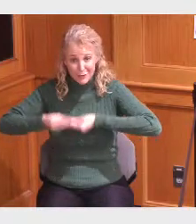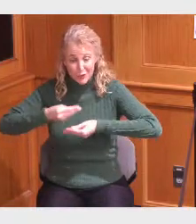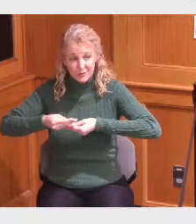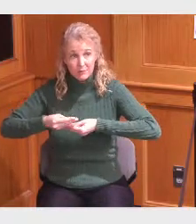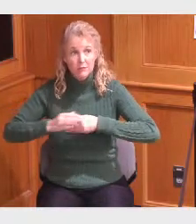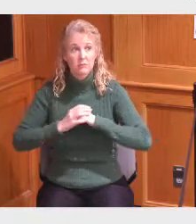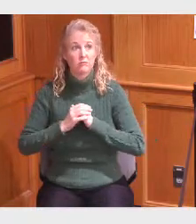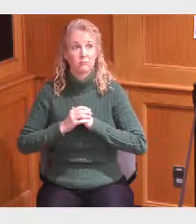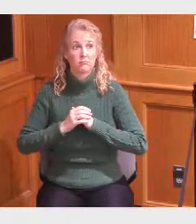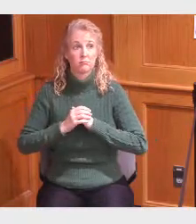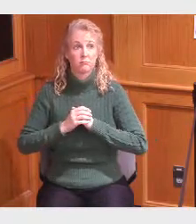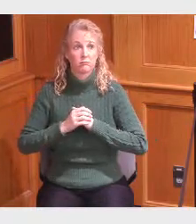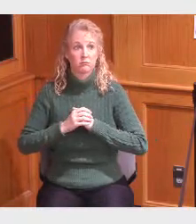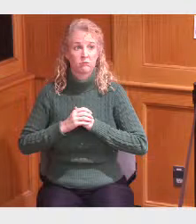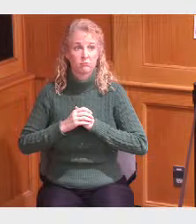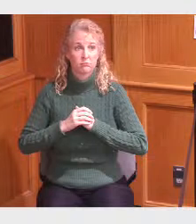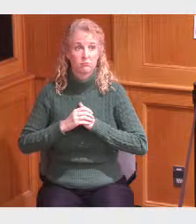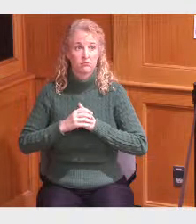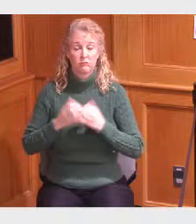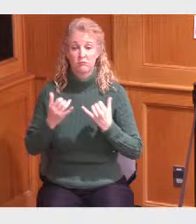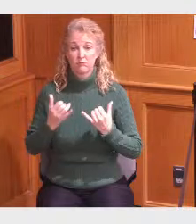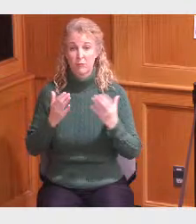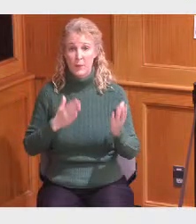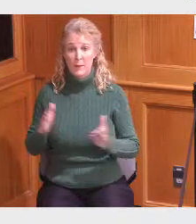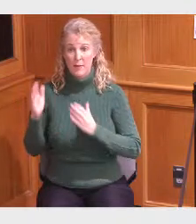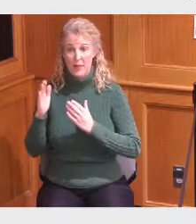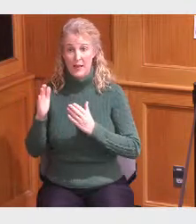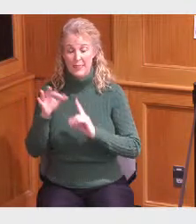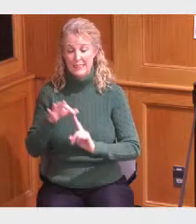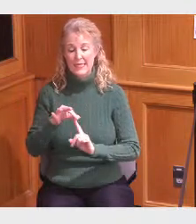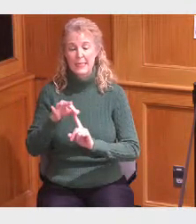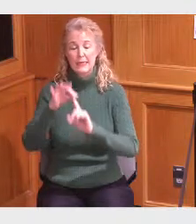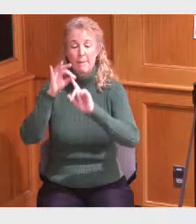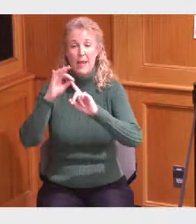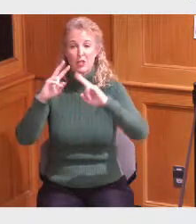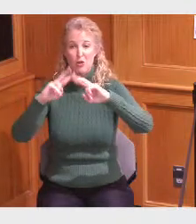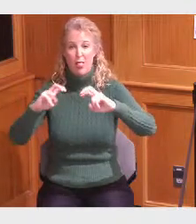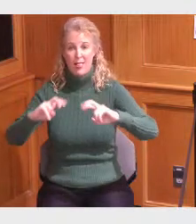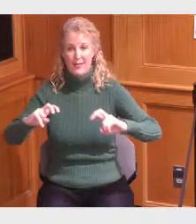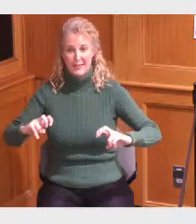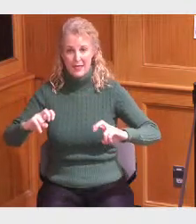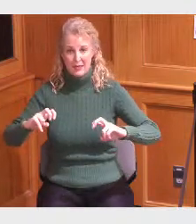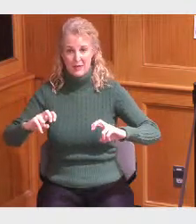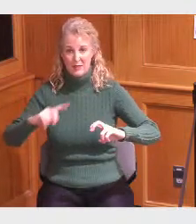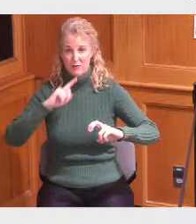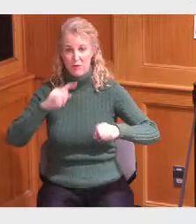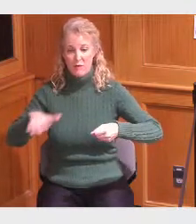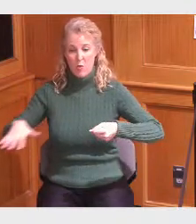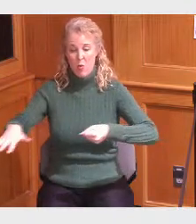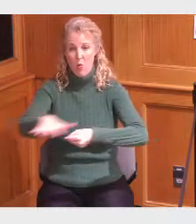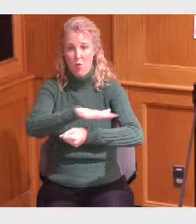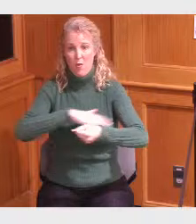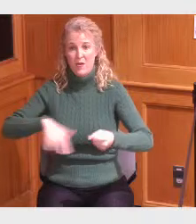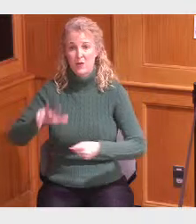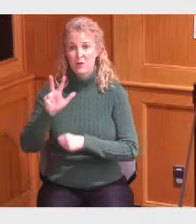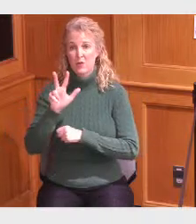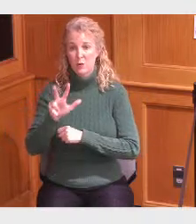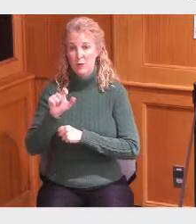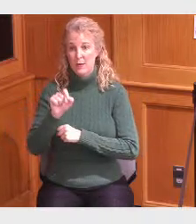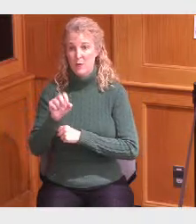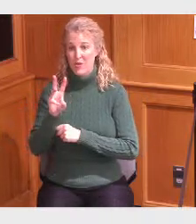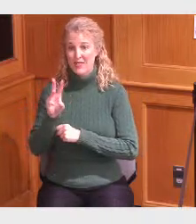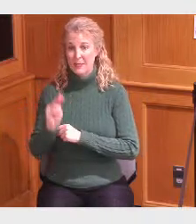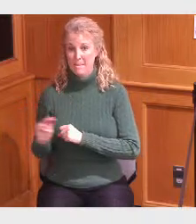assess, the current plan is based on a special assessment of across the district of $3.6 million spread